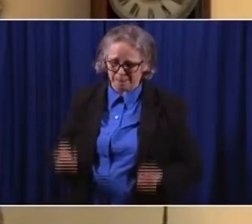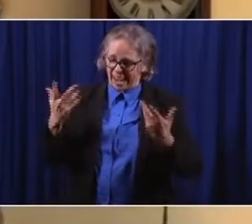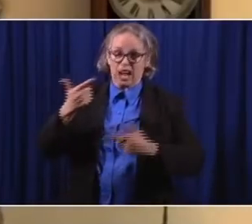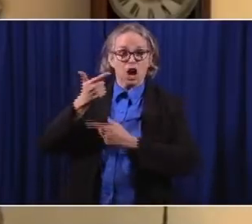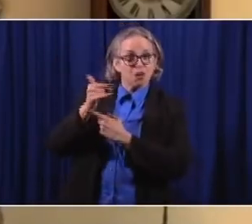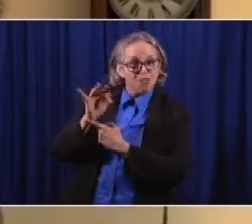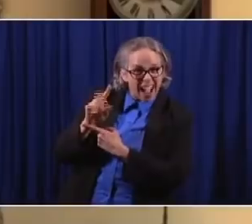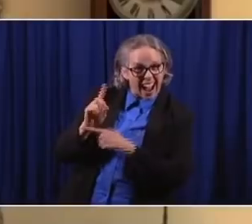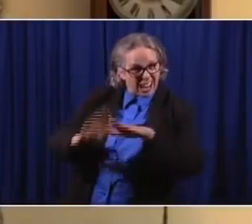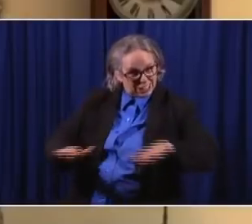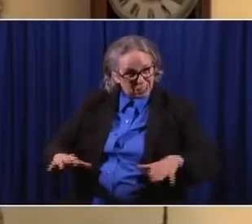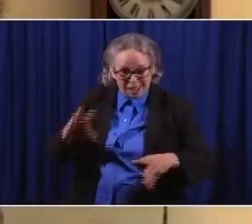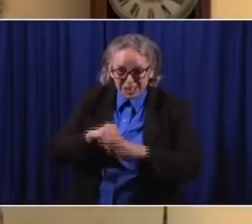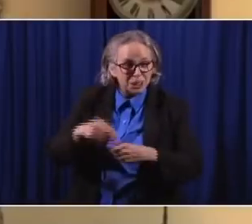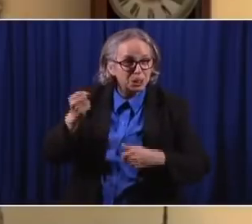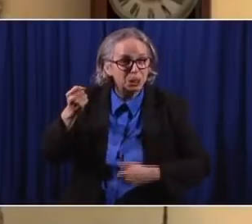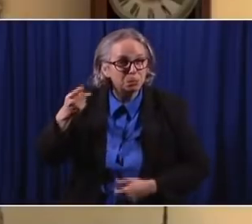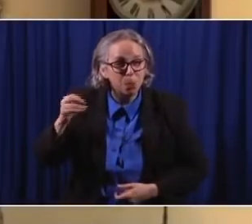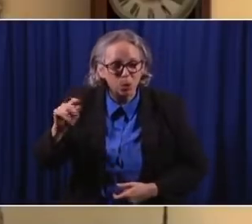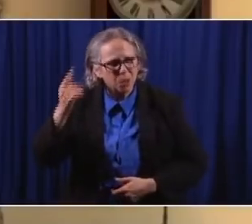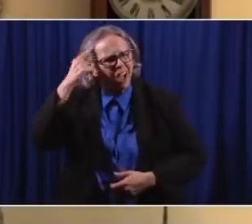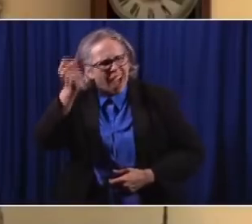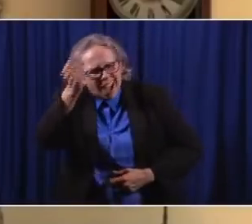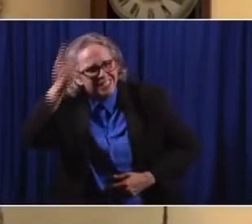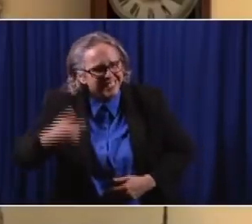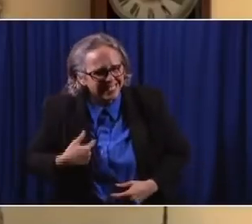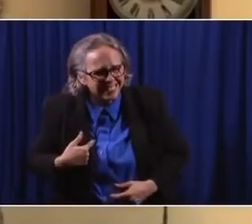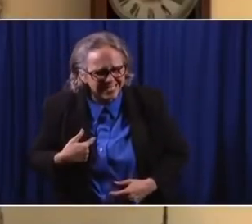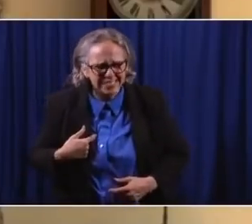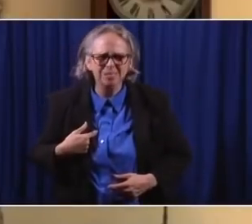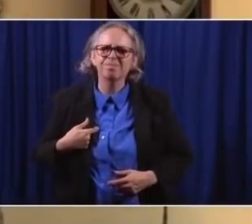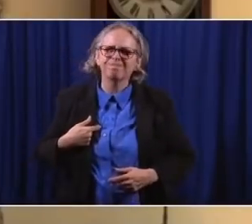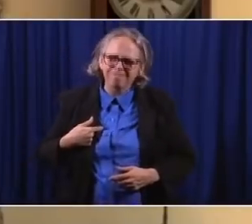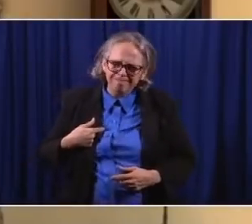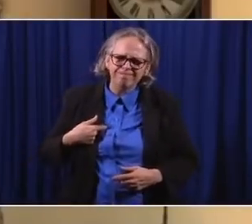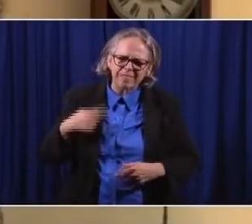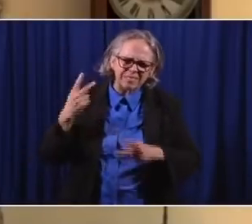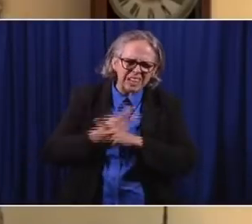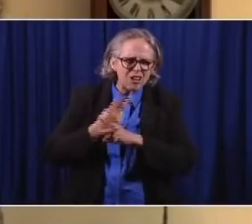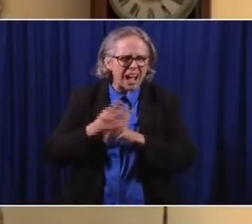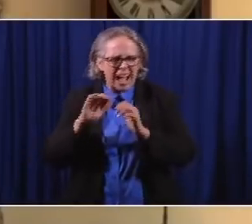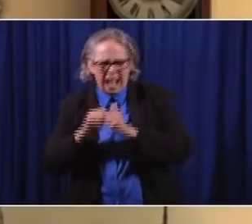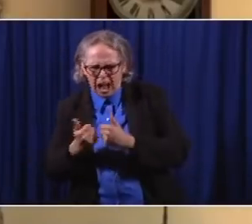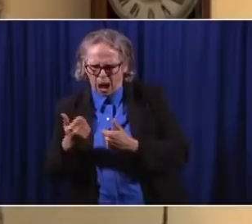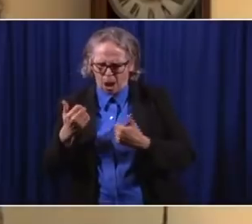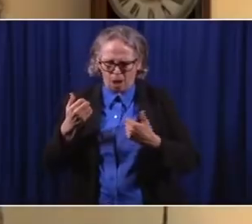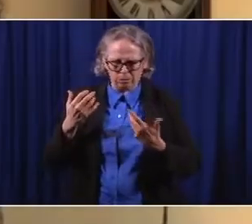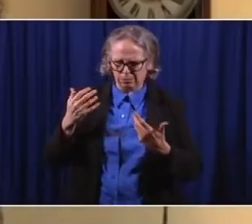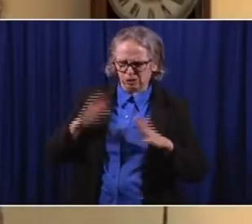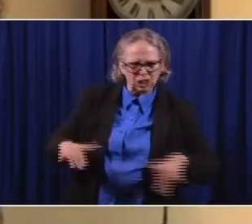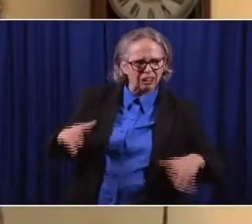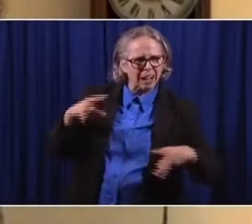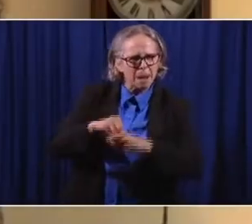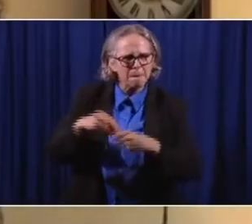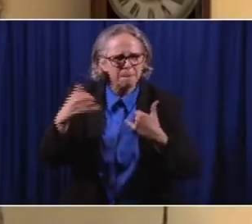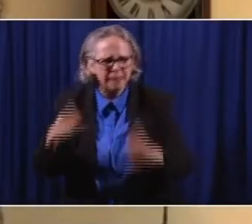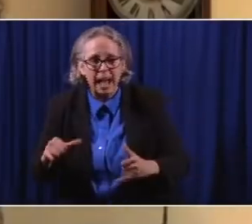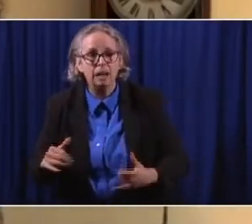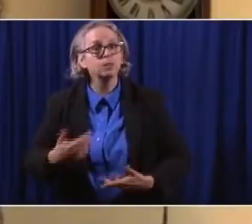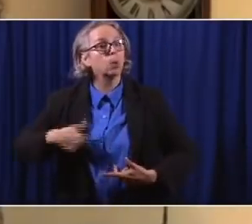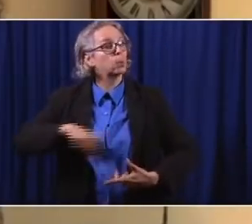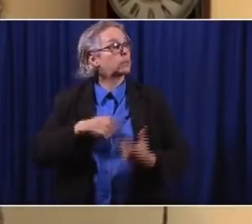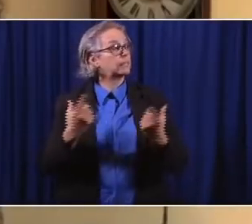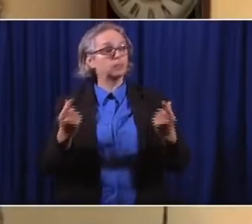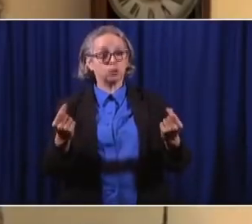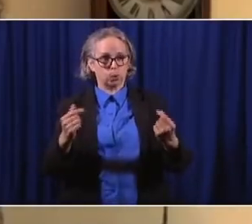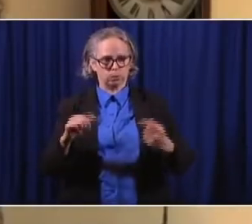important. And so we said, how can we do that? And the way we did it was that we came up with some